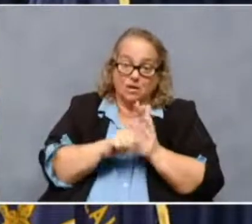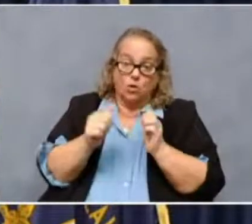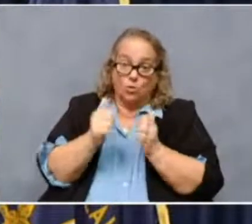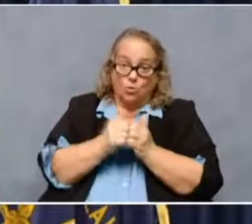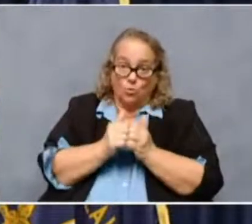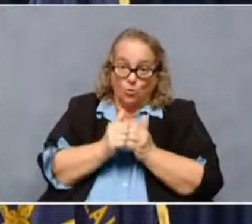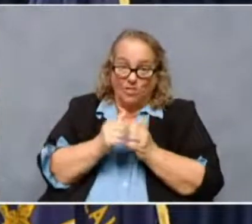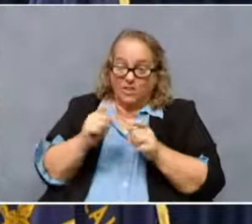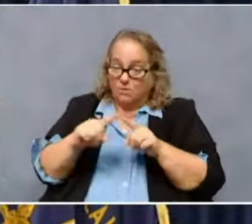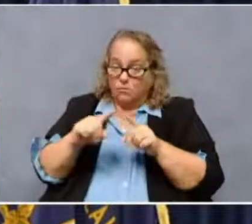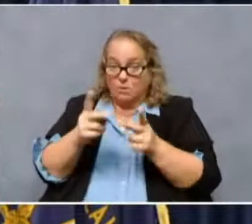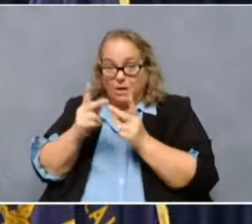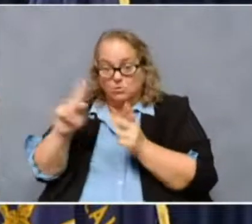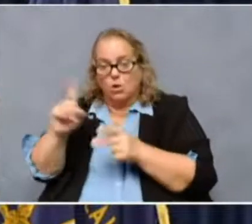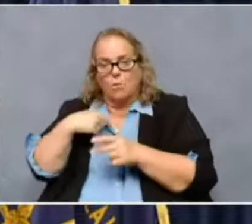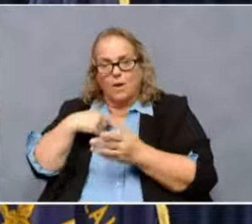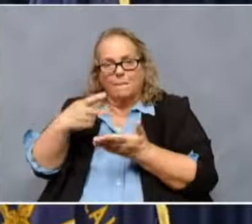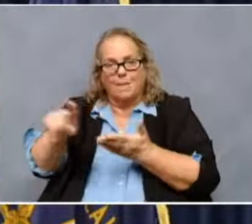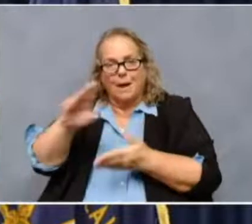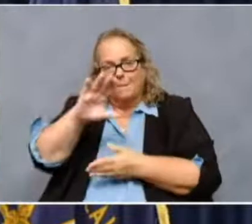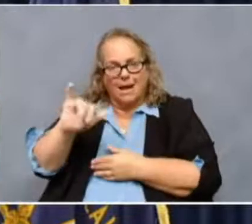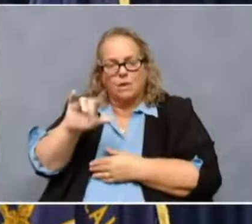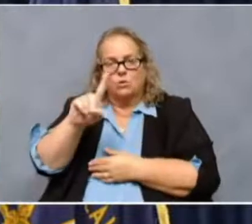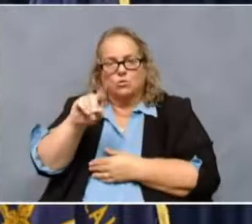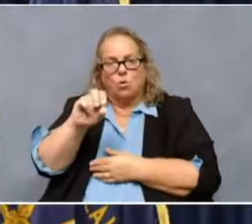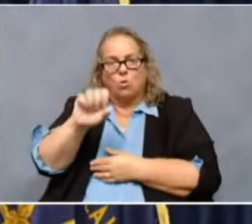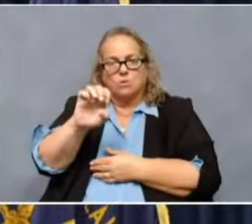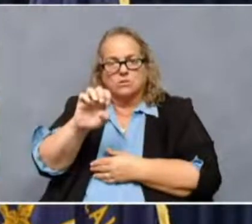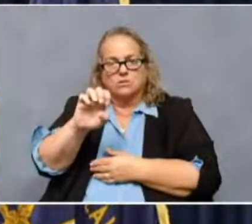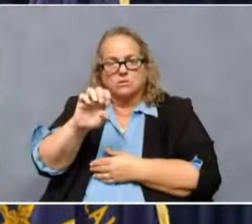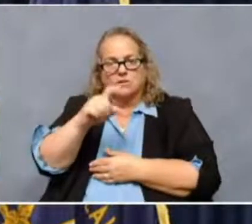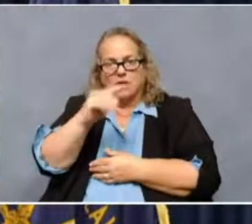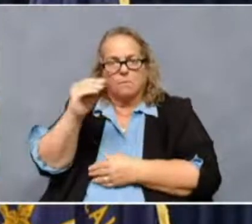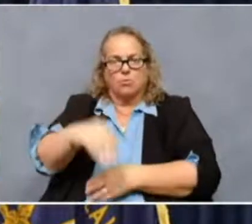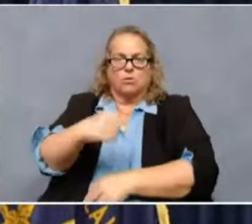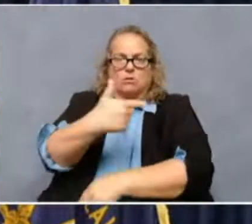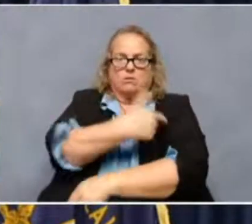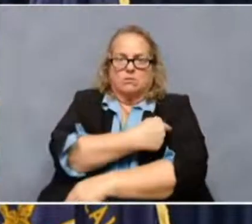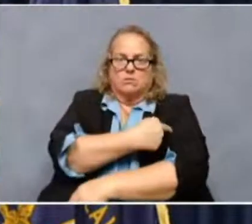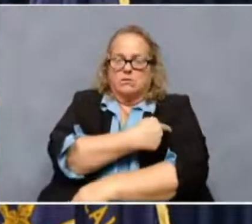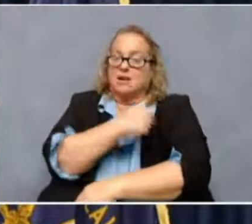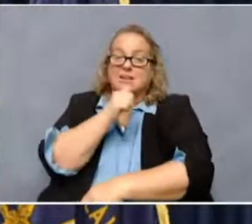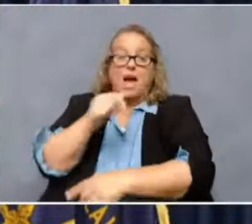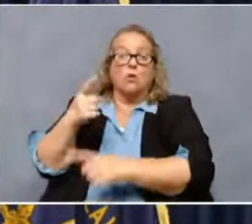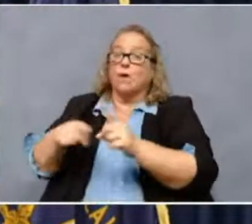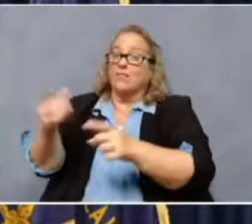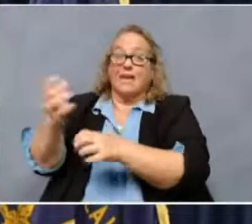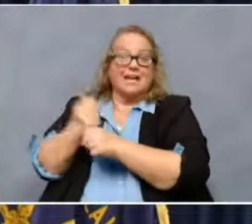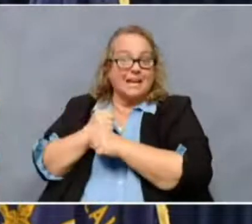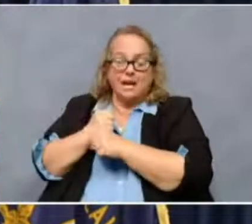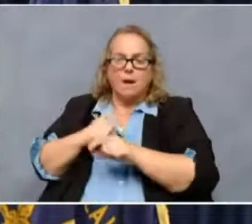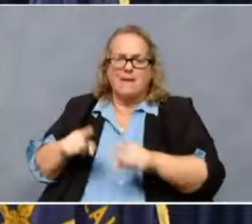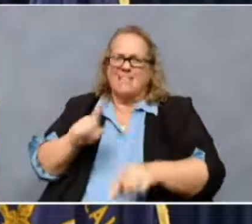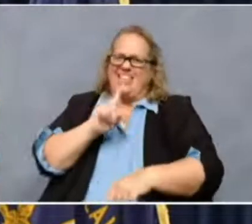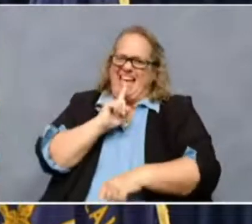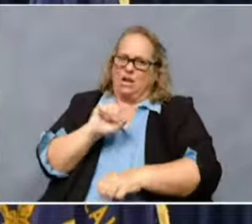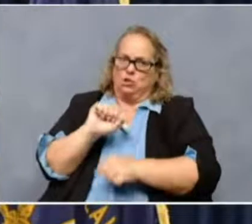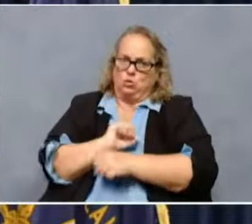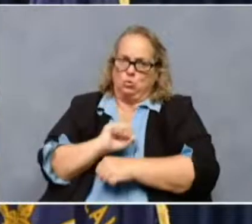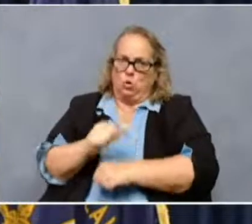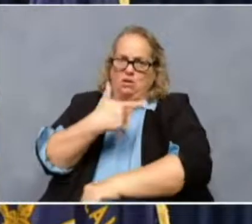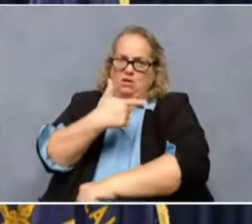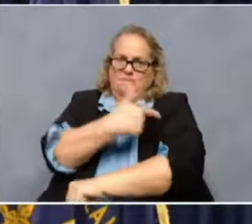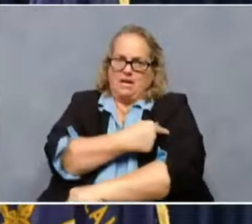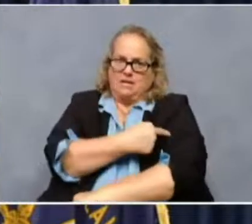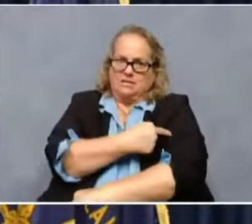we pay by the dose that they put into somebody's arm, not the dose that they get, but the actual vaccine that is provided.